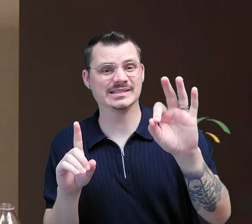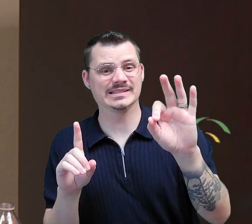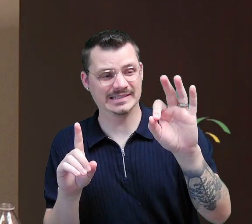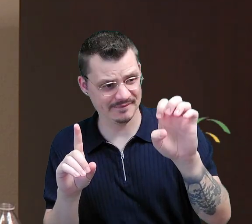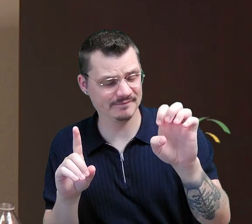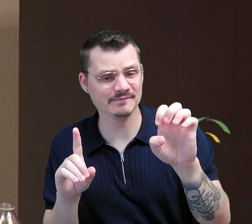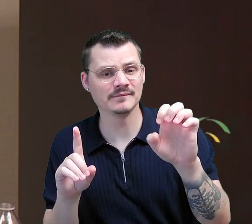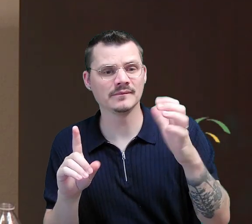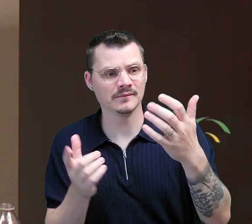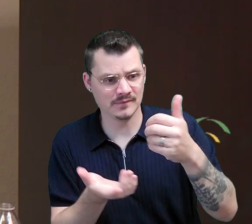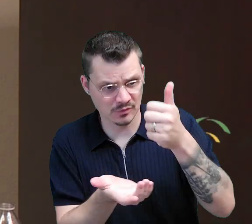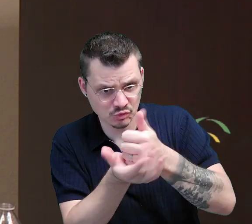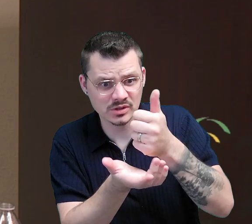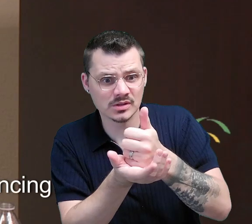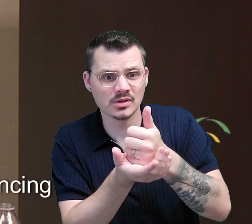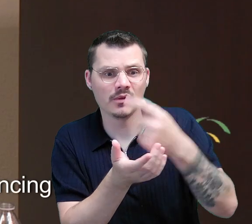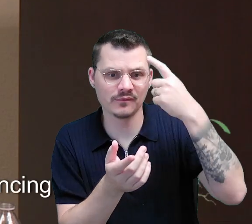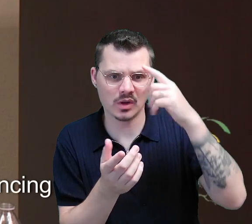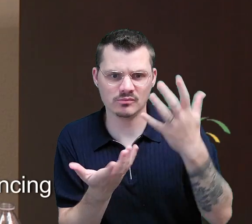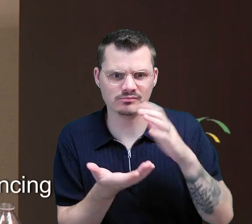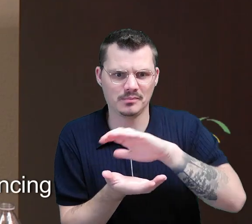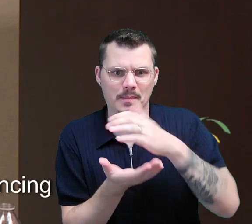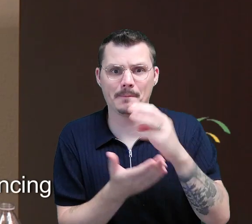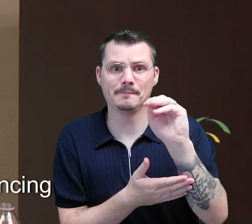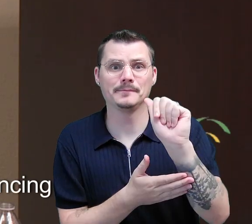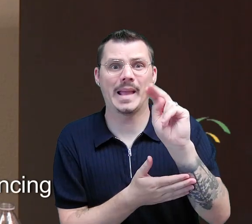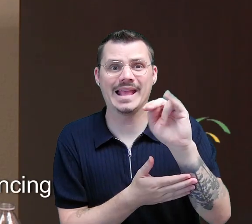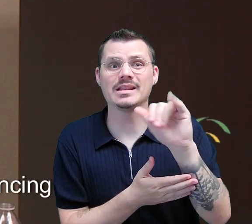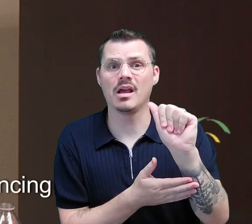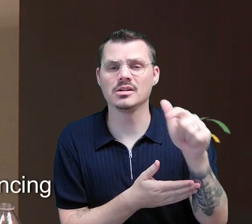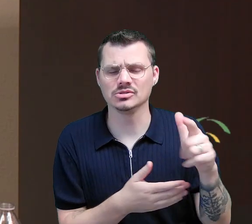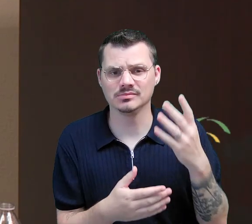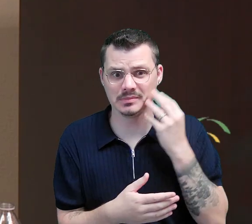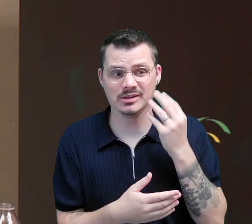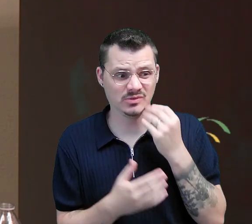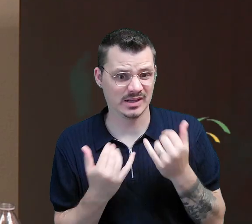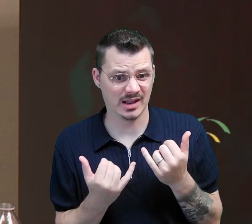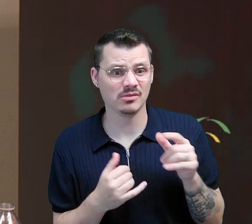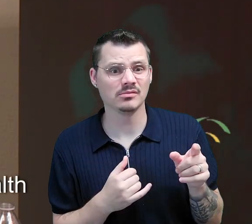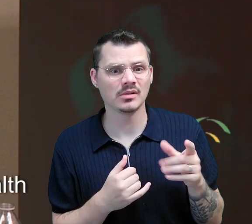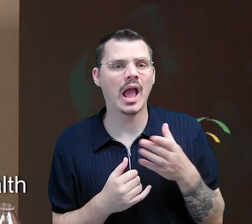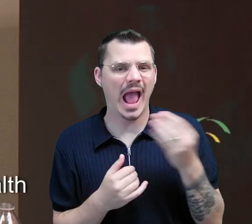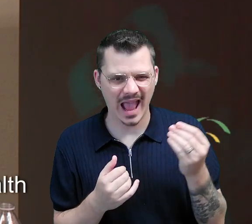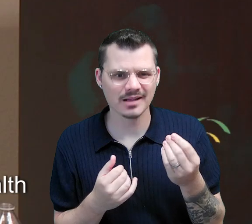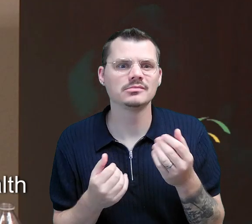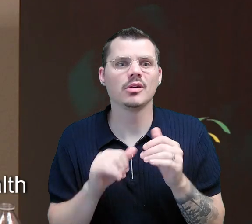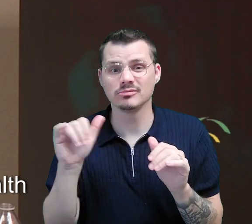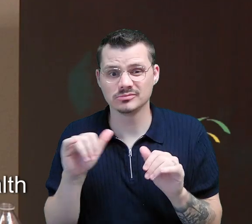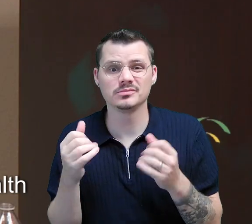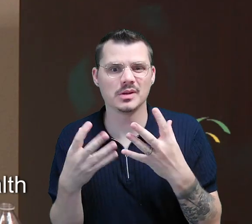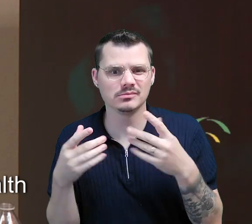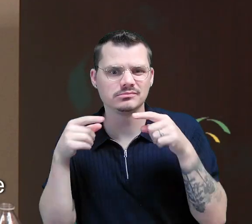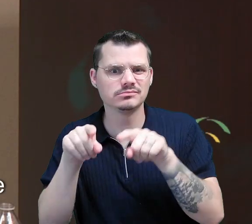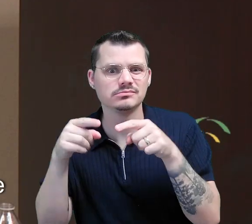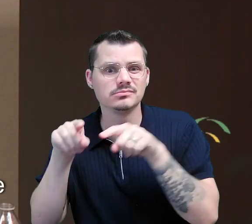safely treated for the amount of mania she's experiencing and the number of